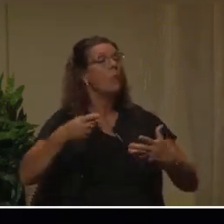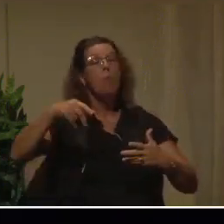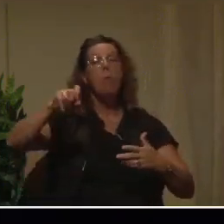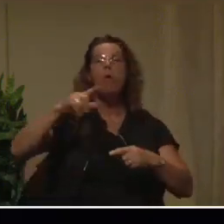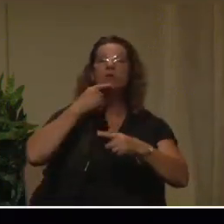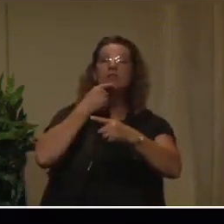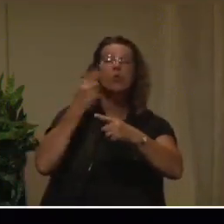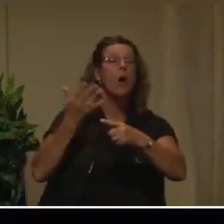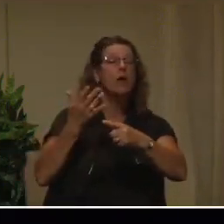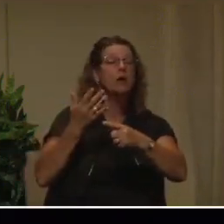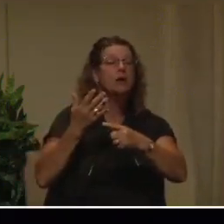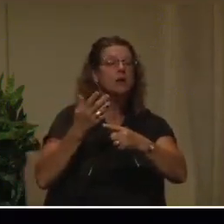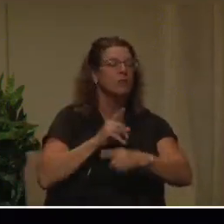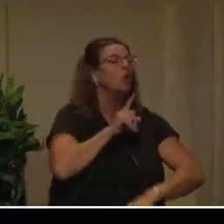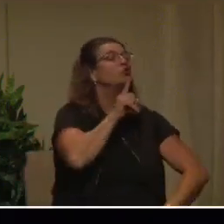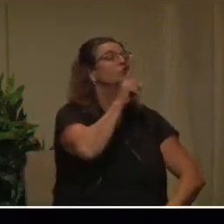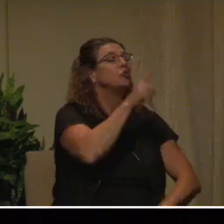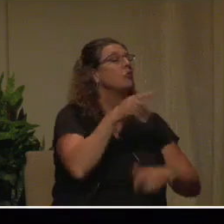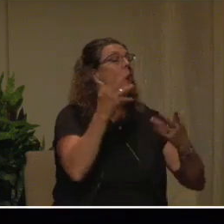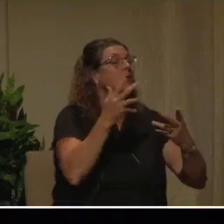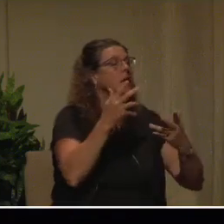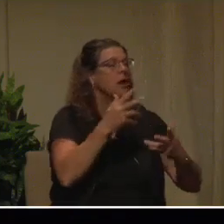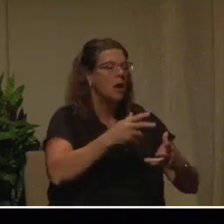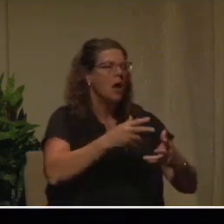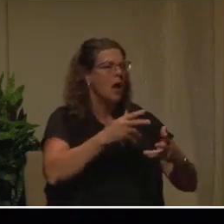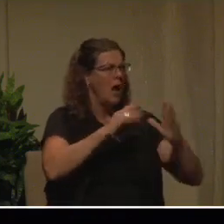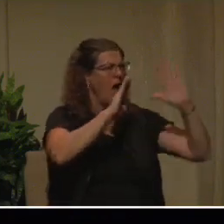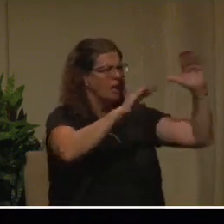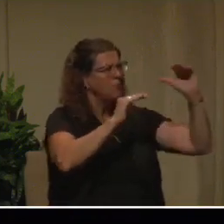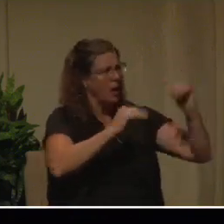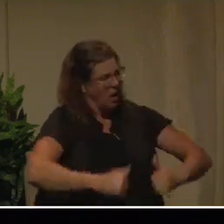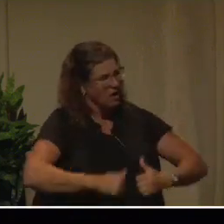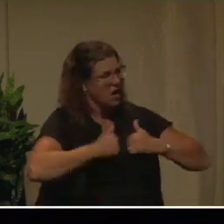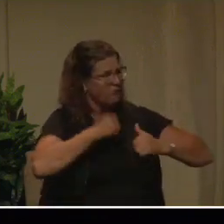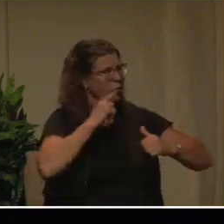be hard and difficult and short.